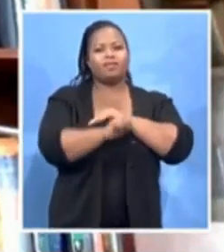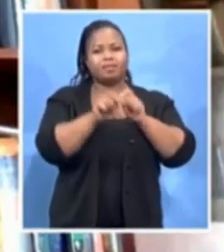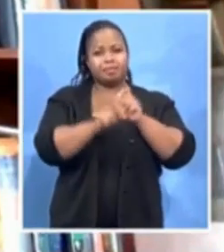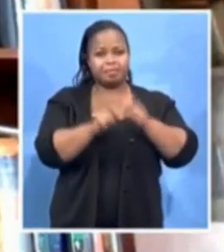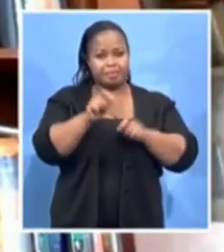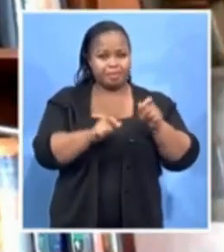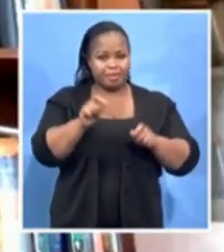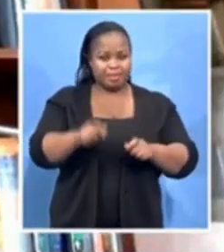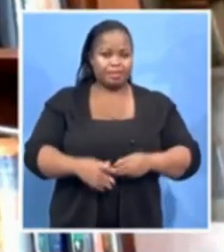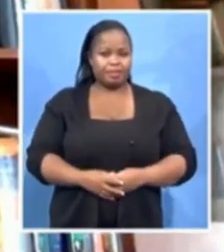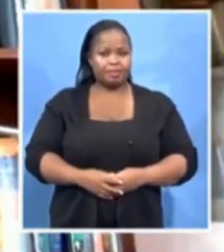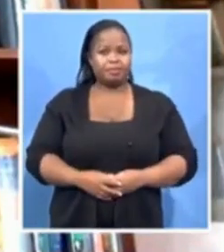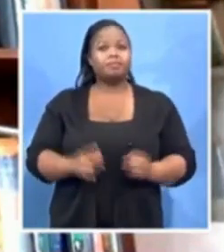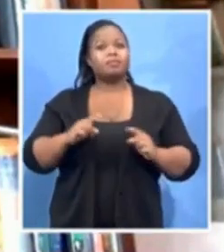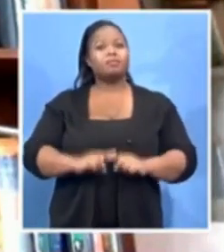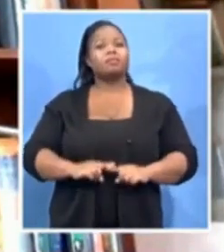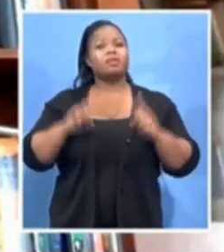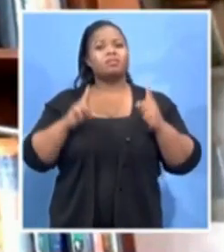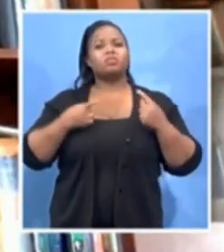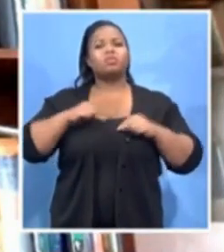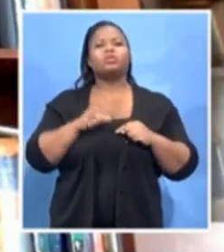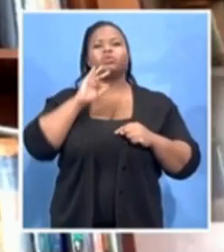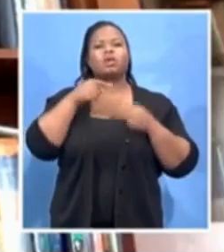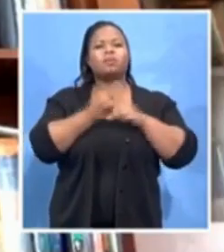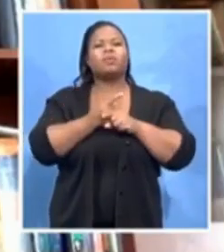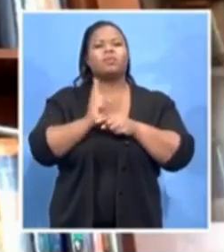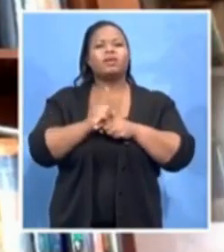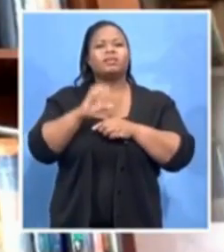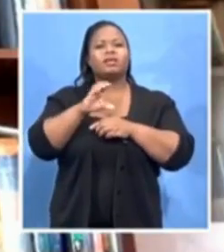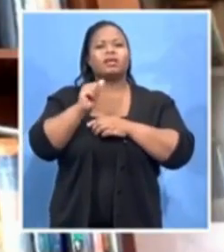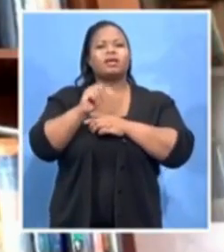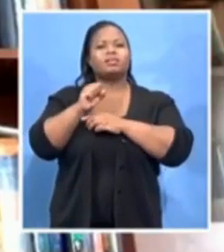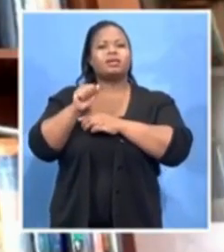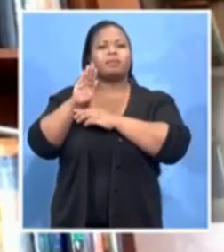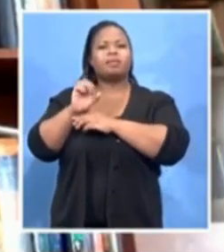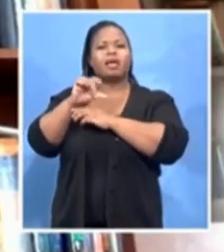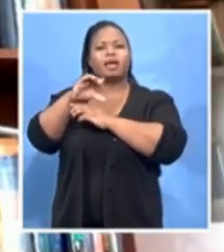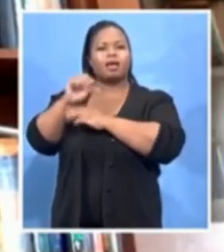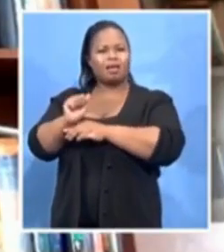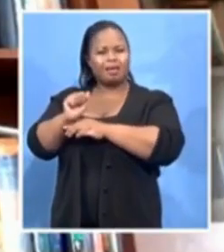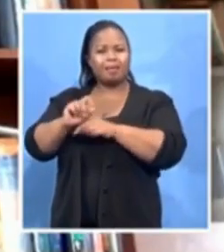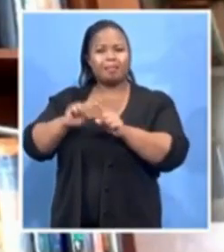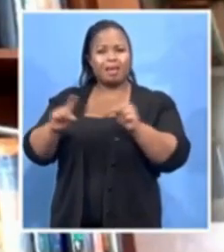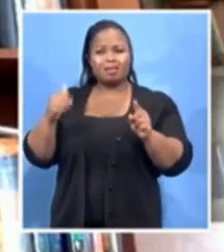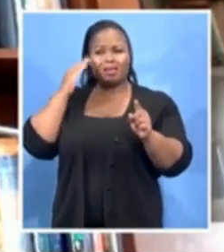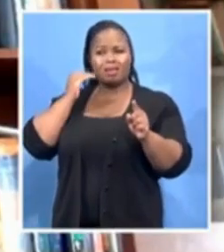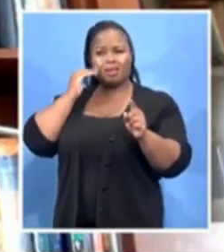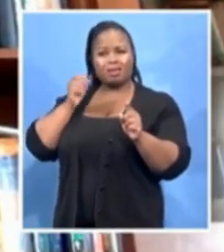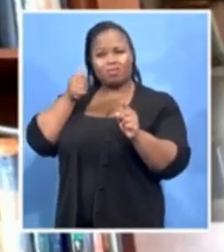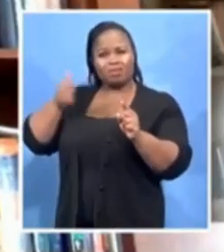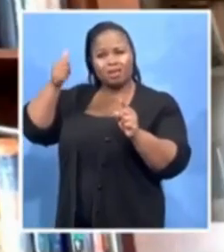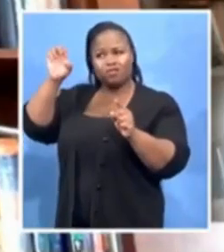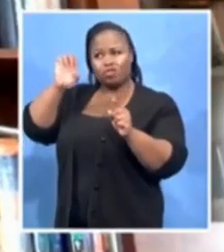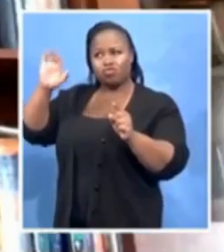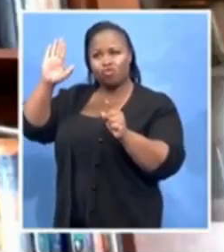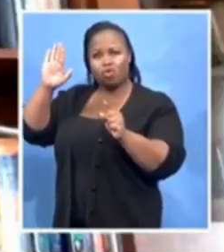about Casablanca, but the colonialists have succeeded in persuading some Africans that you don't need